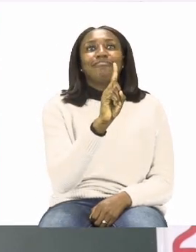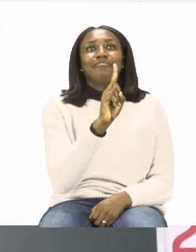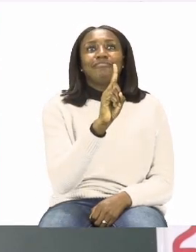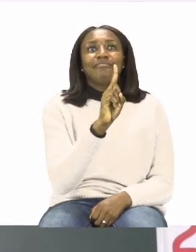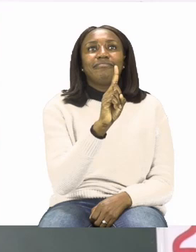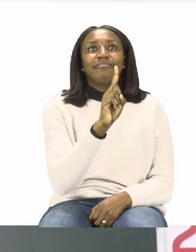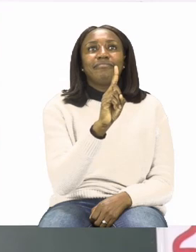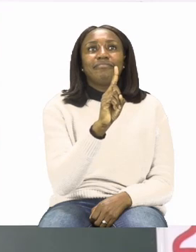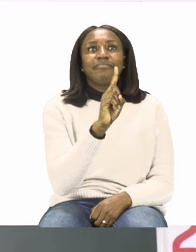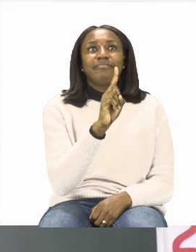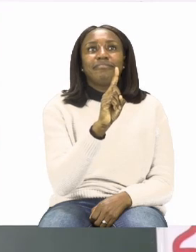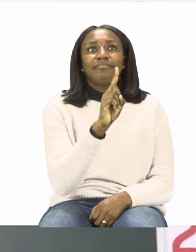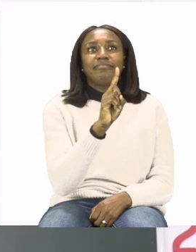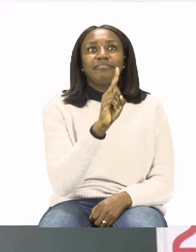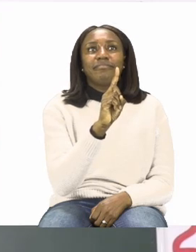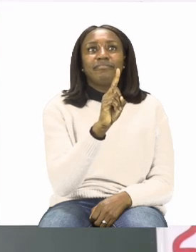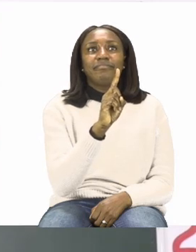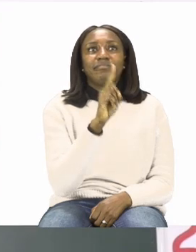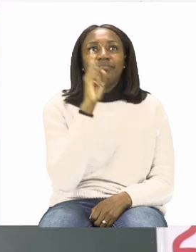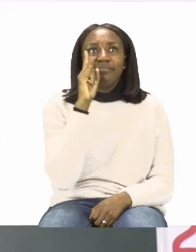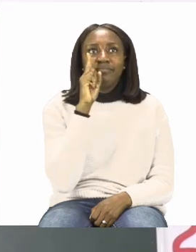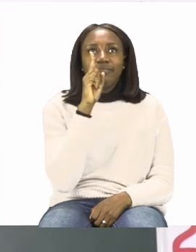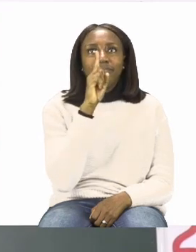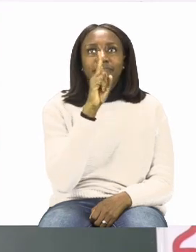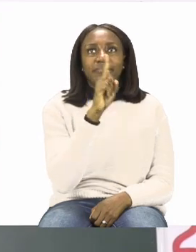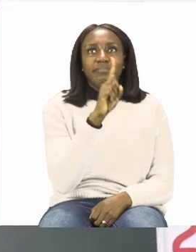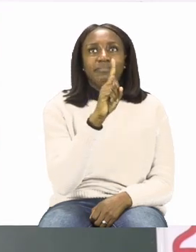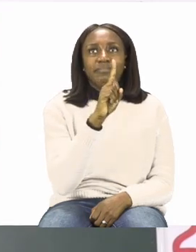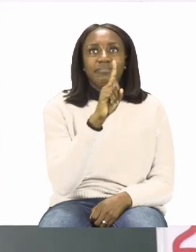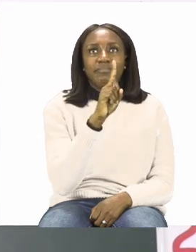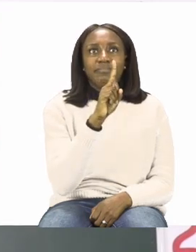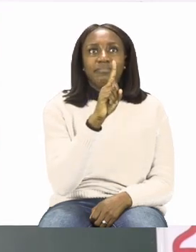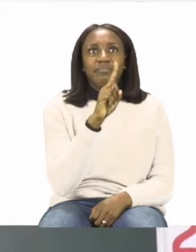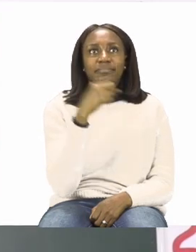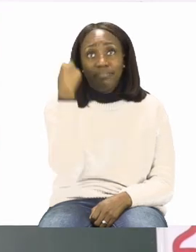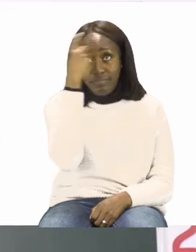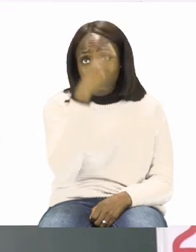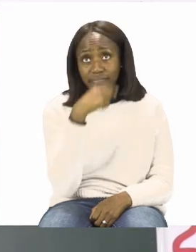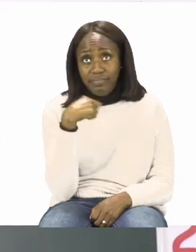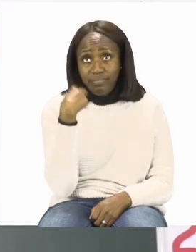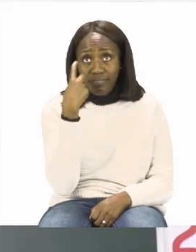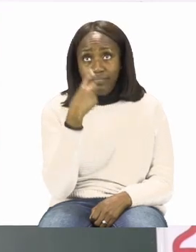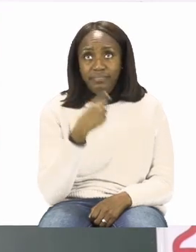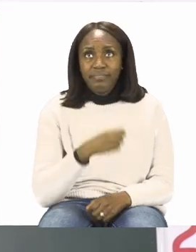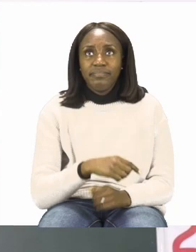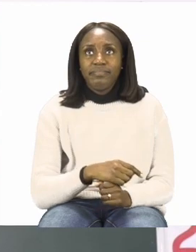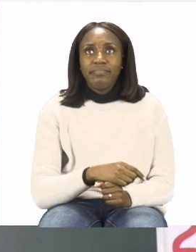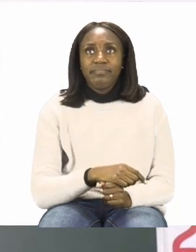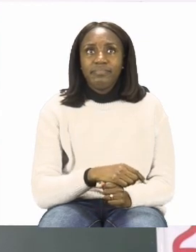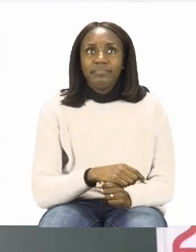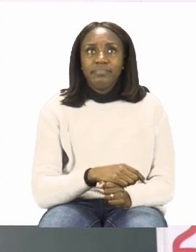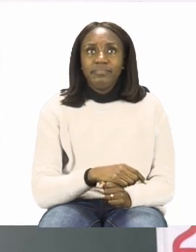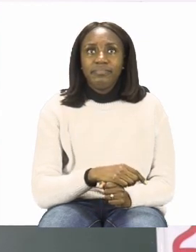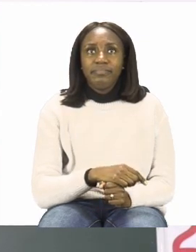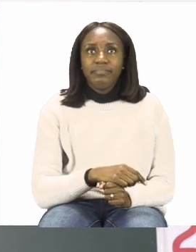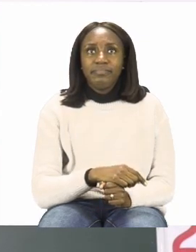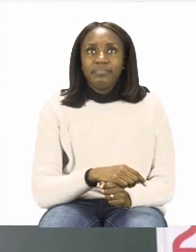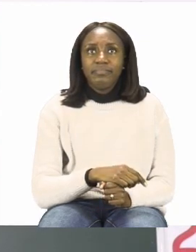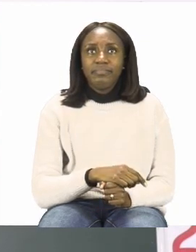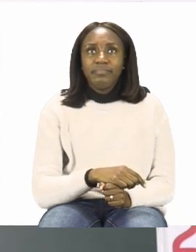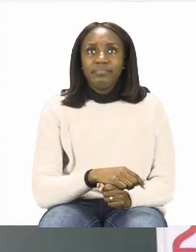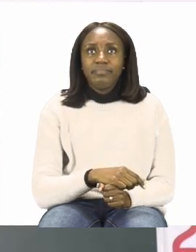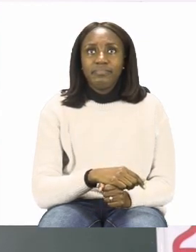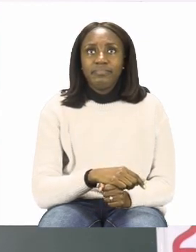here, we have 1 face. So we have to put